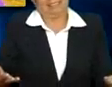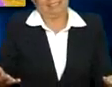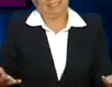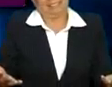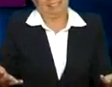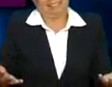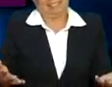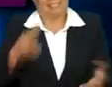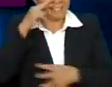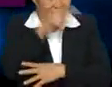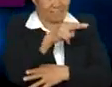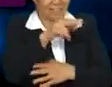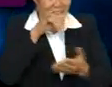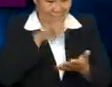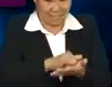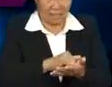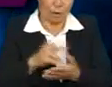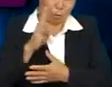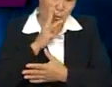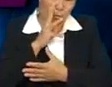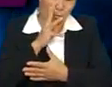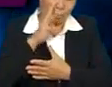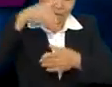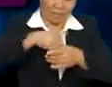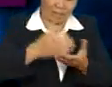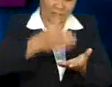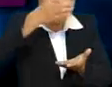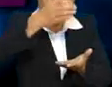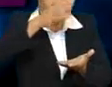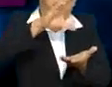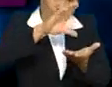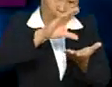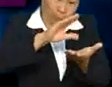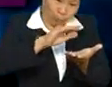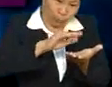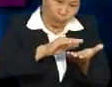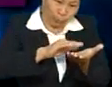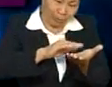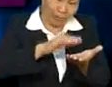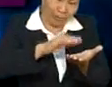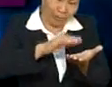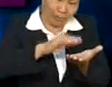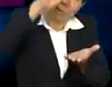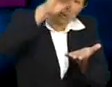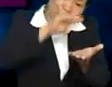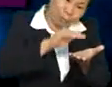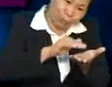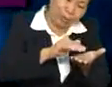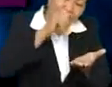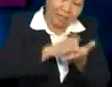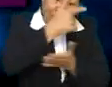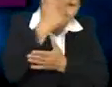Aha! You will see that the water in the glass has become less.